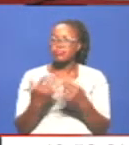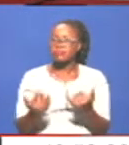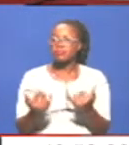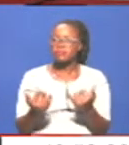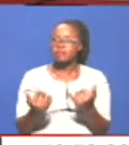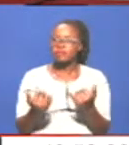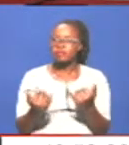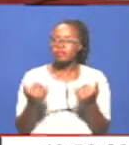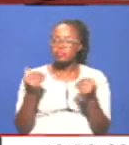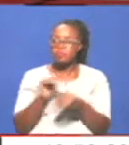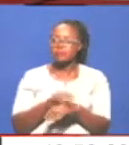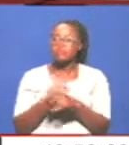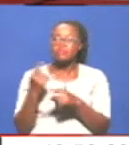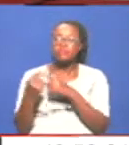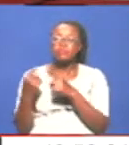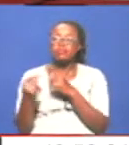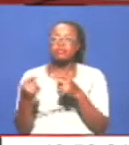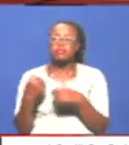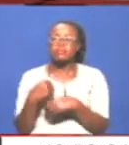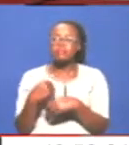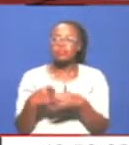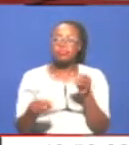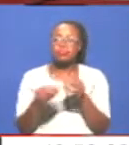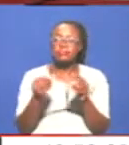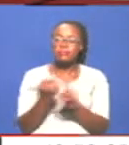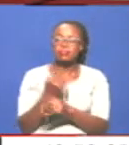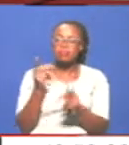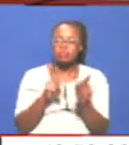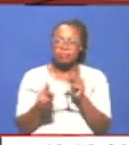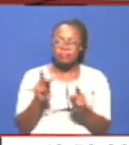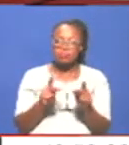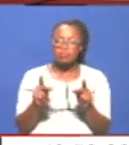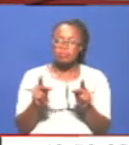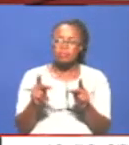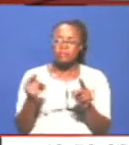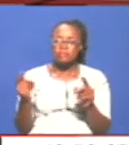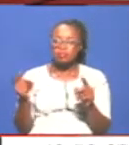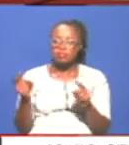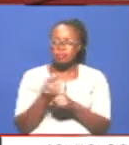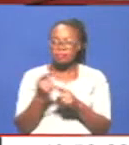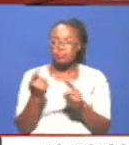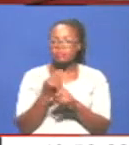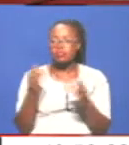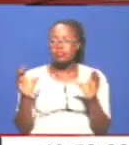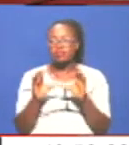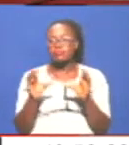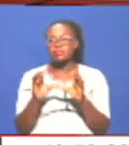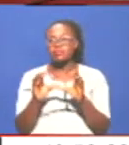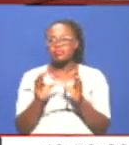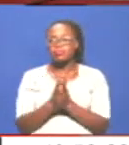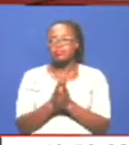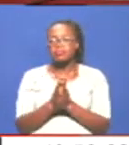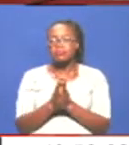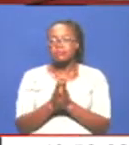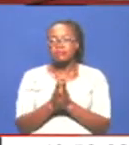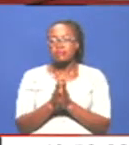been good, a good experience, because I've met different people, trained by different coaches. It's been a bit